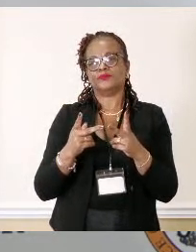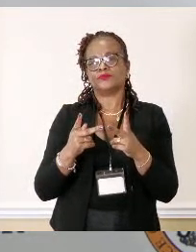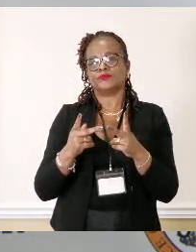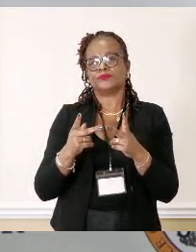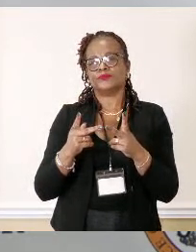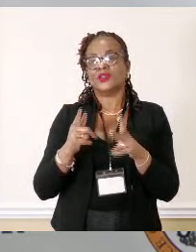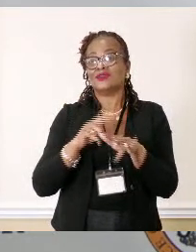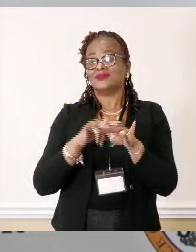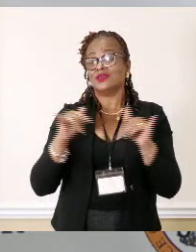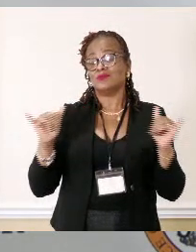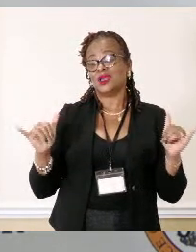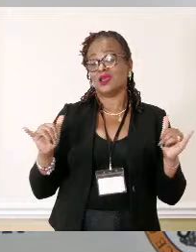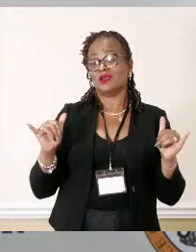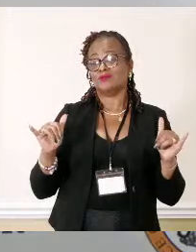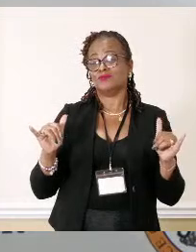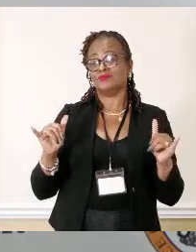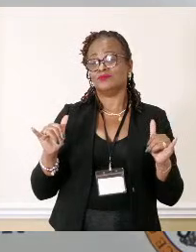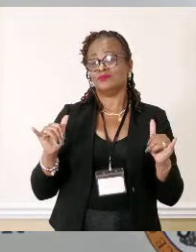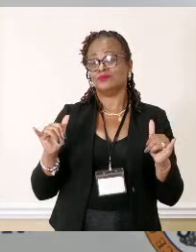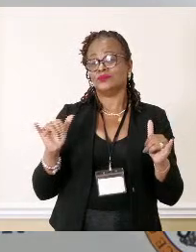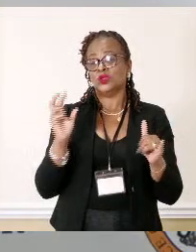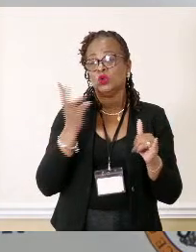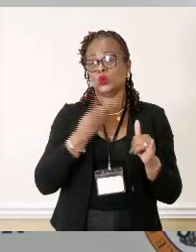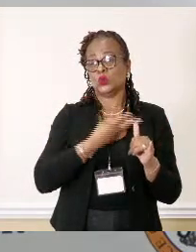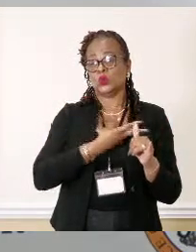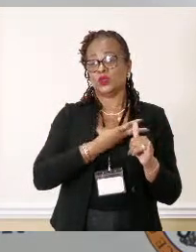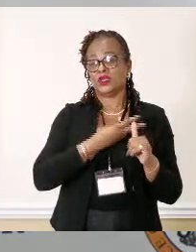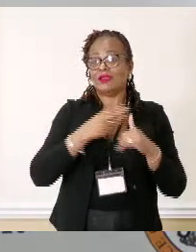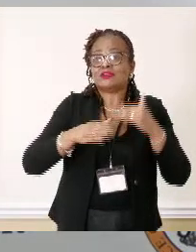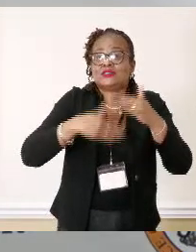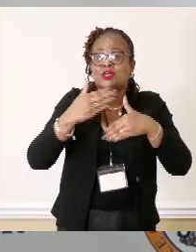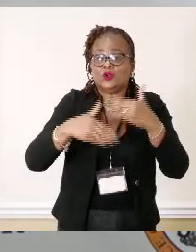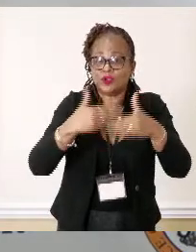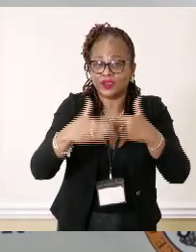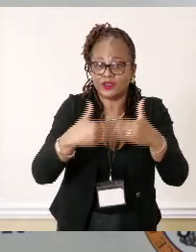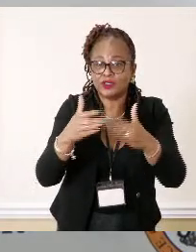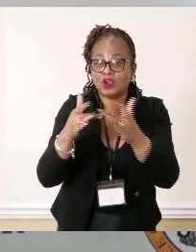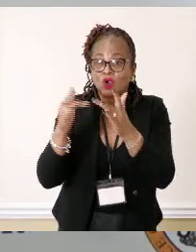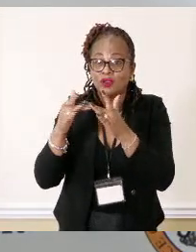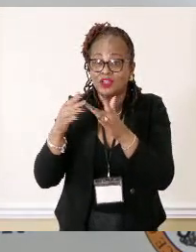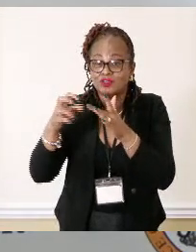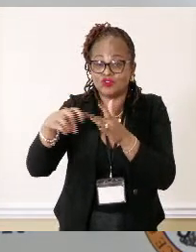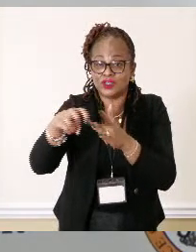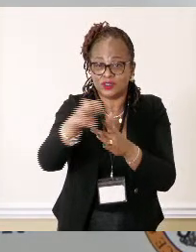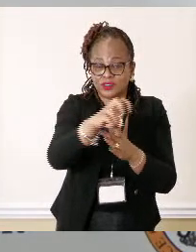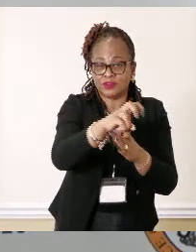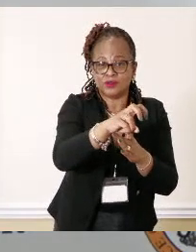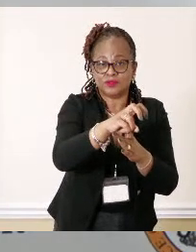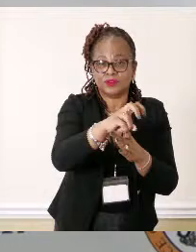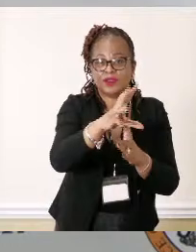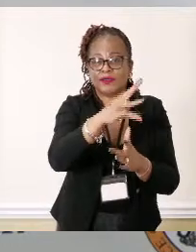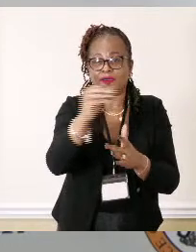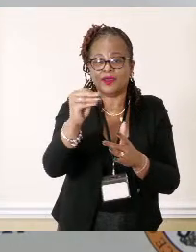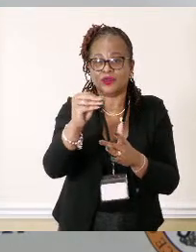at the same time we accelerate the contact tracing and we practice the